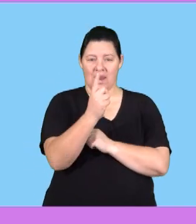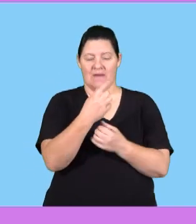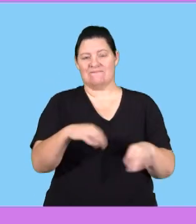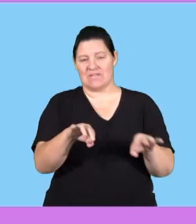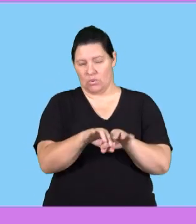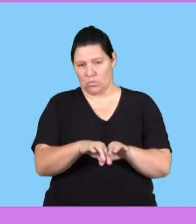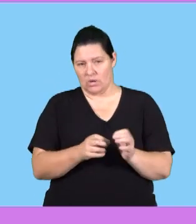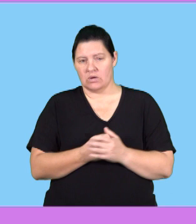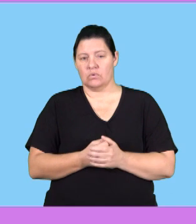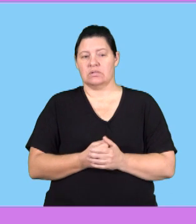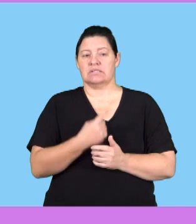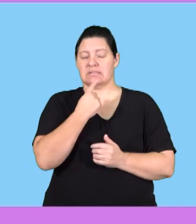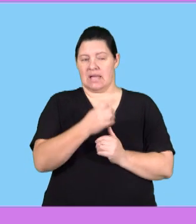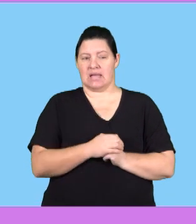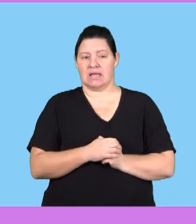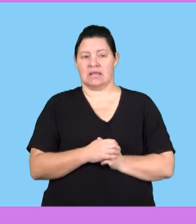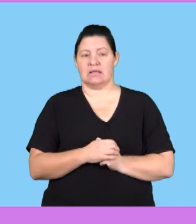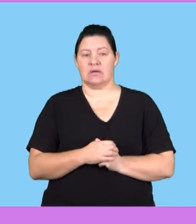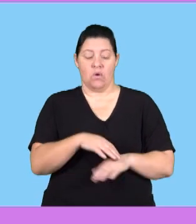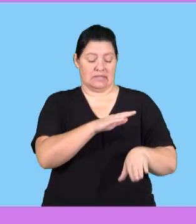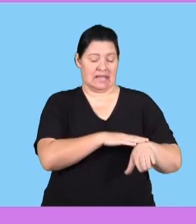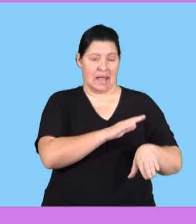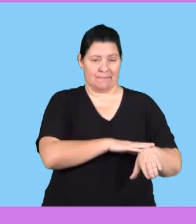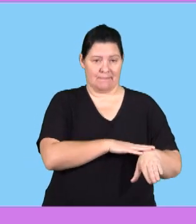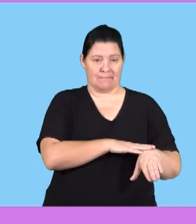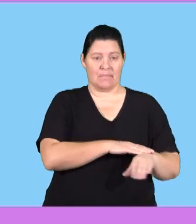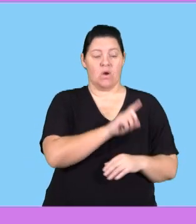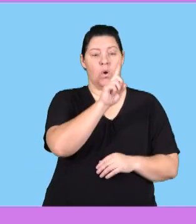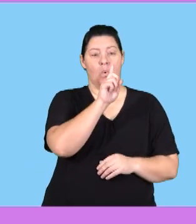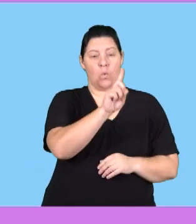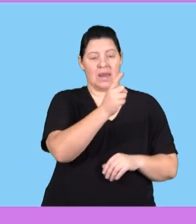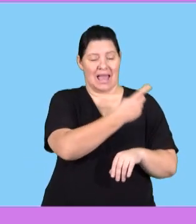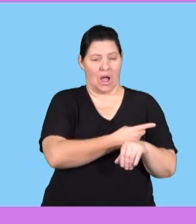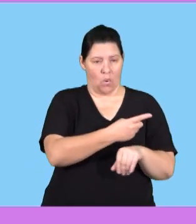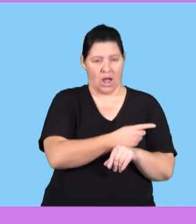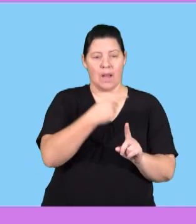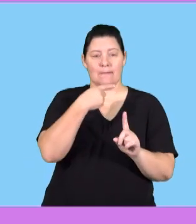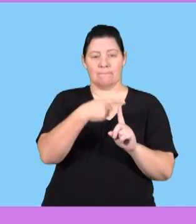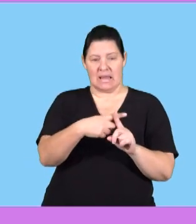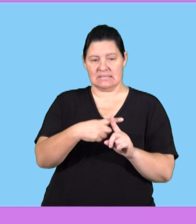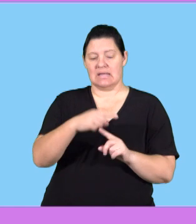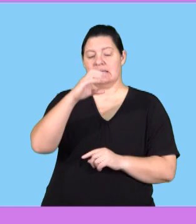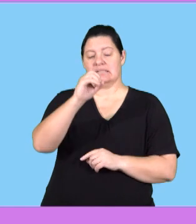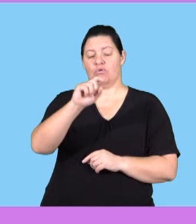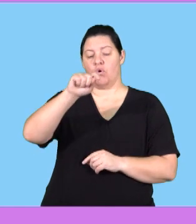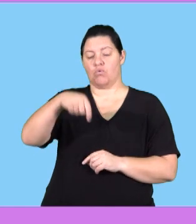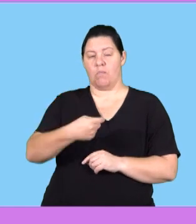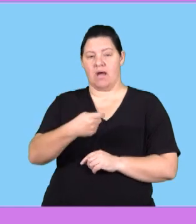one value. So we say that now, looking at our time, we will have 1 hour plus